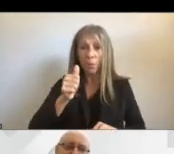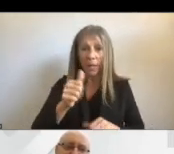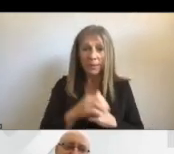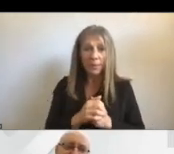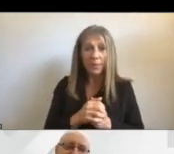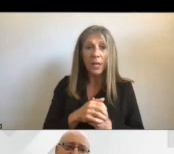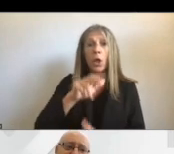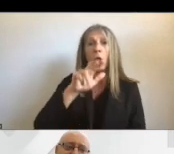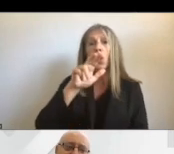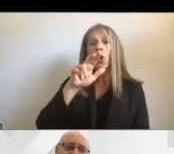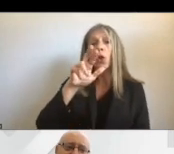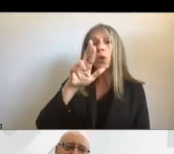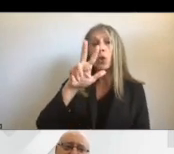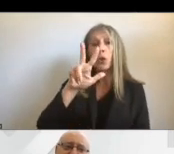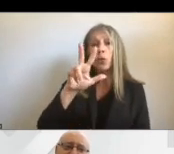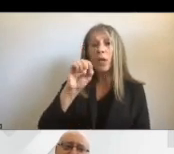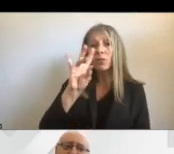channelized turn lanes.